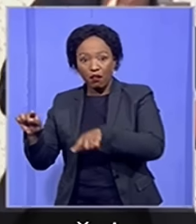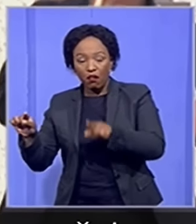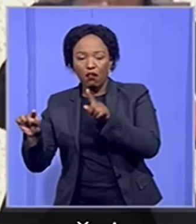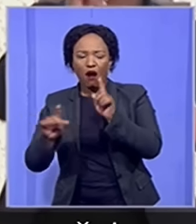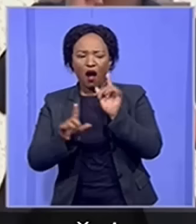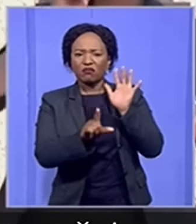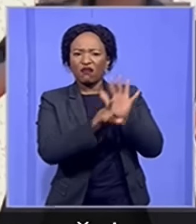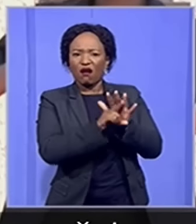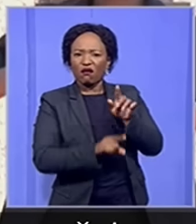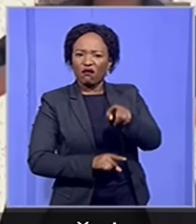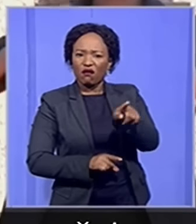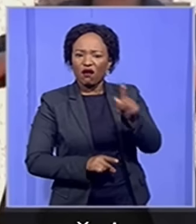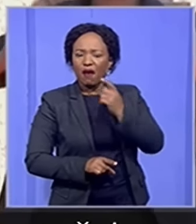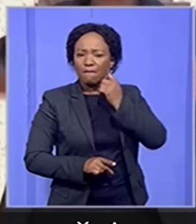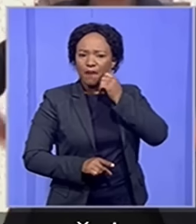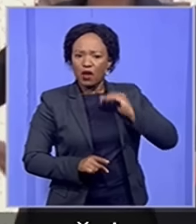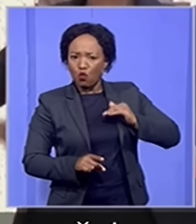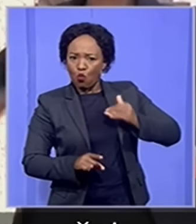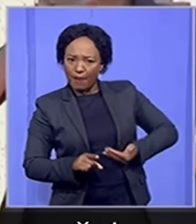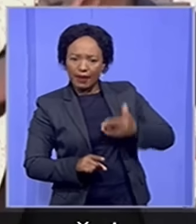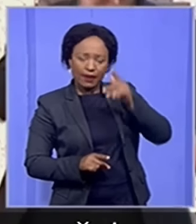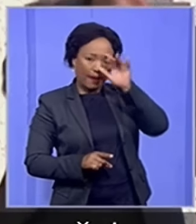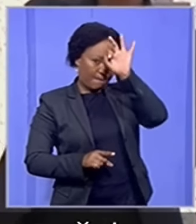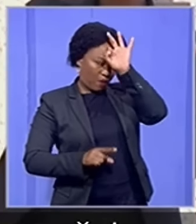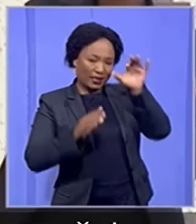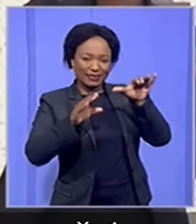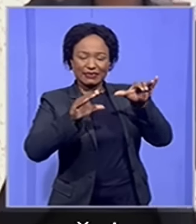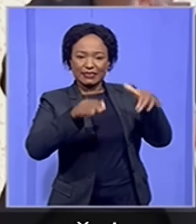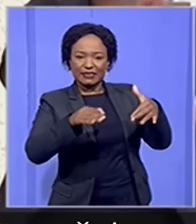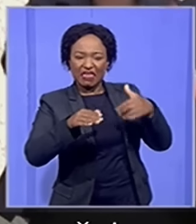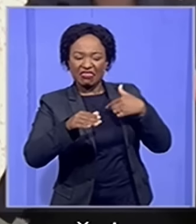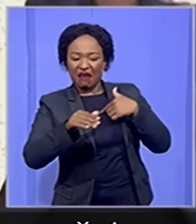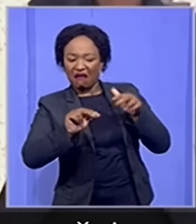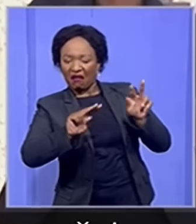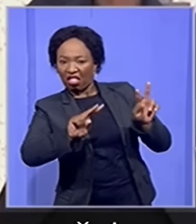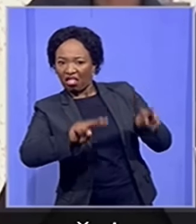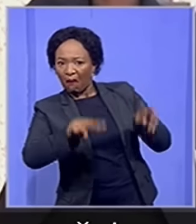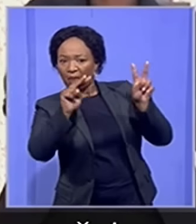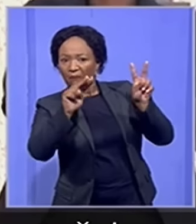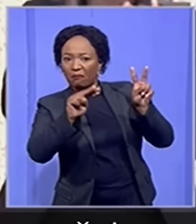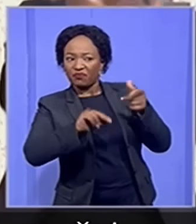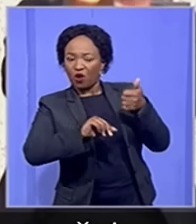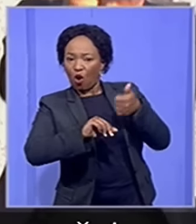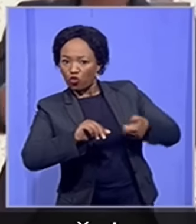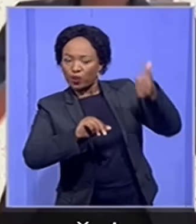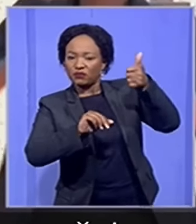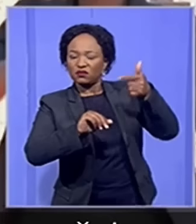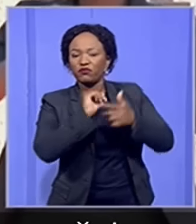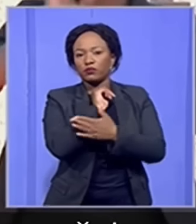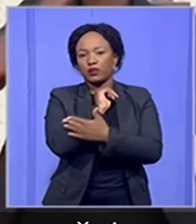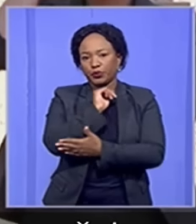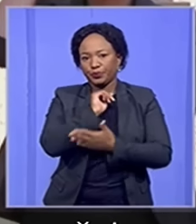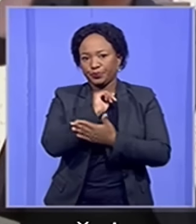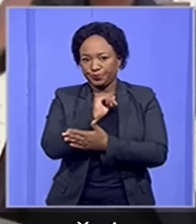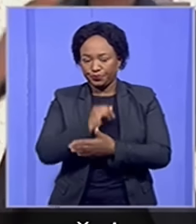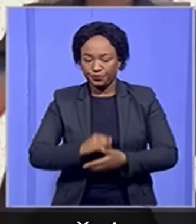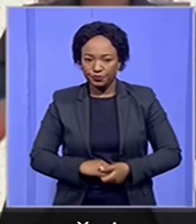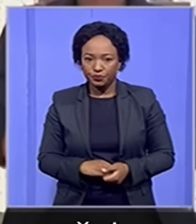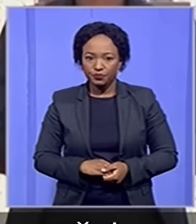uniform, thereby undermining the authority of the democratic state.